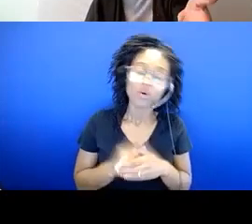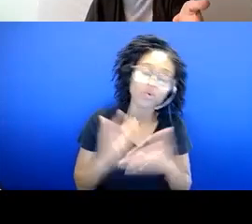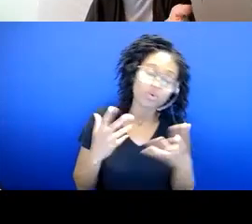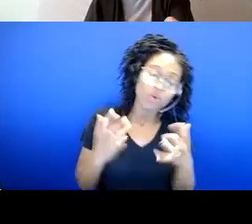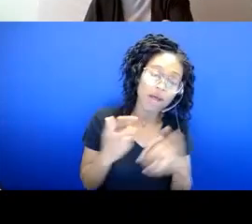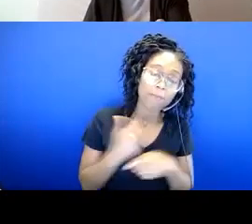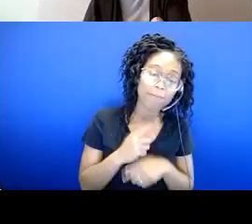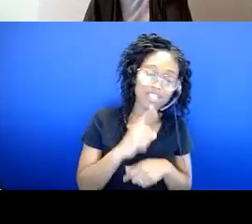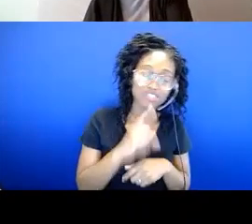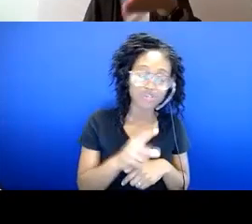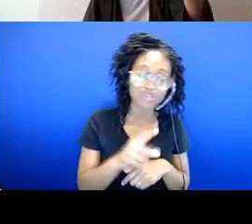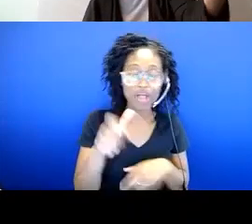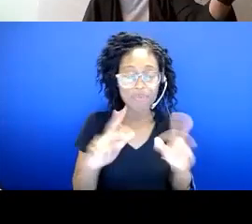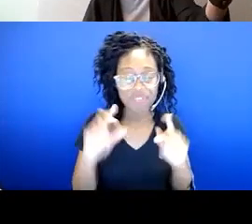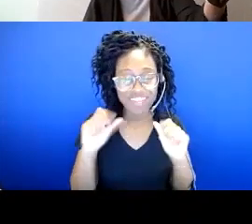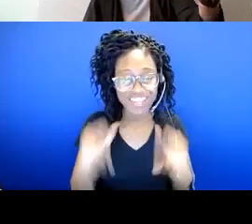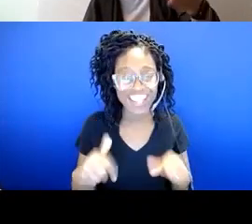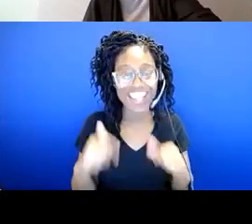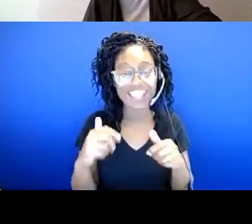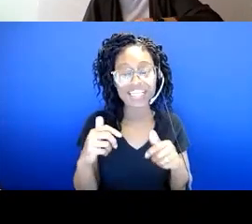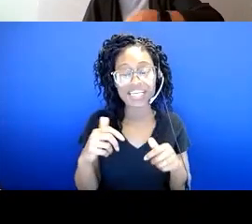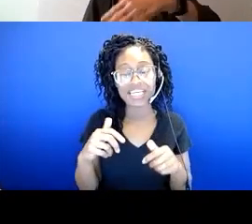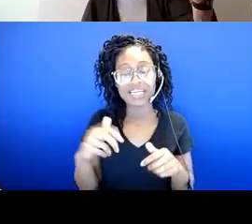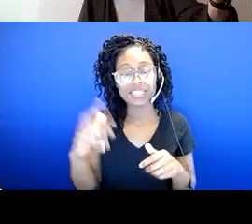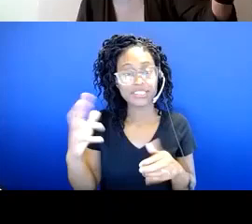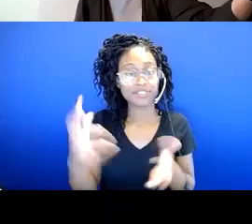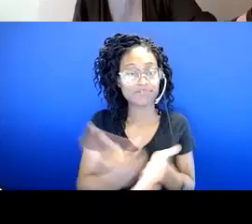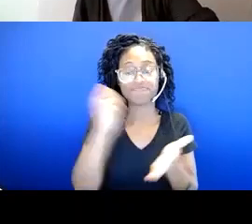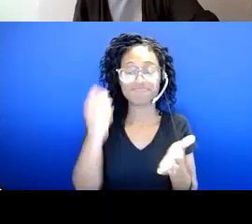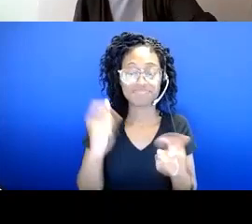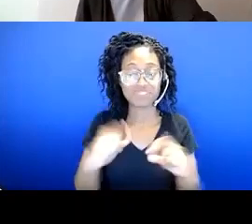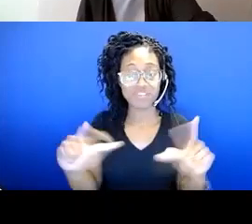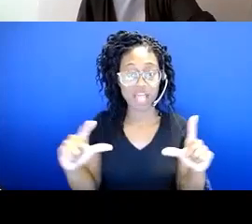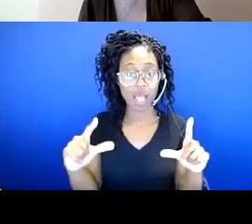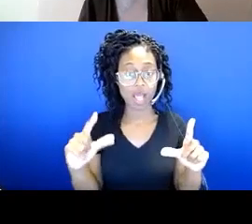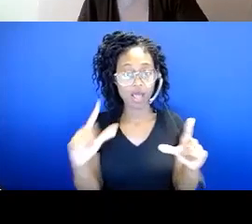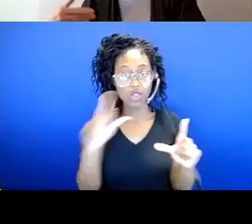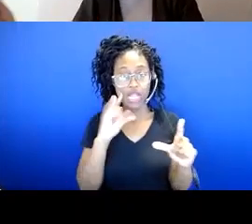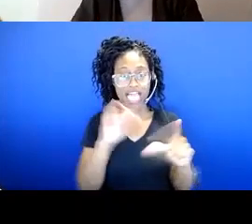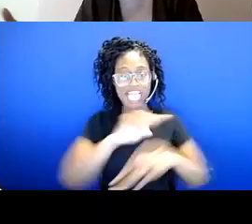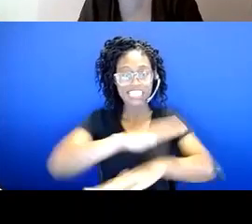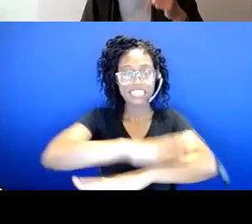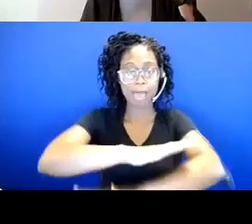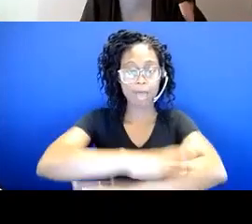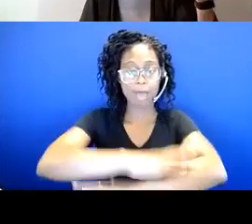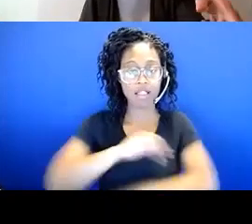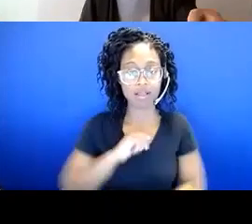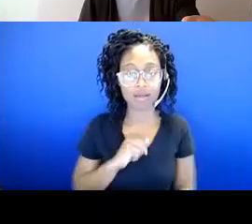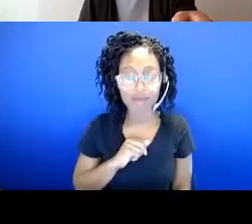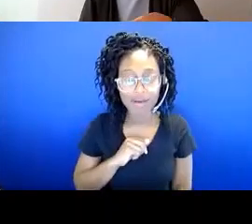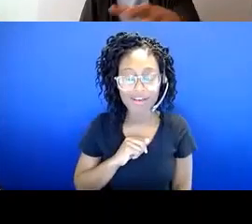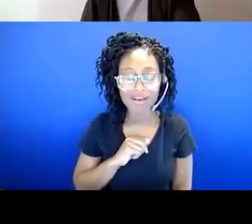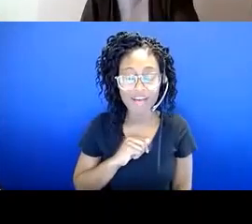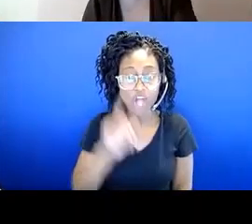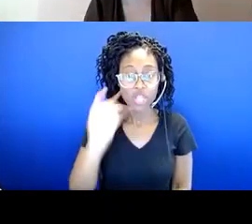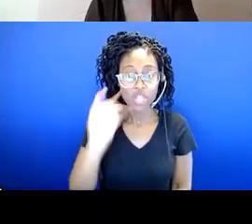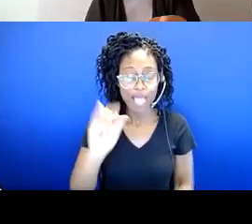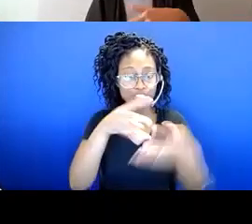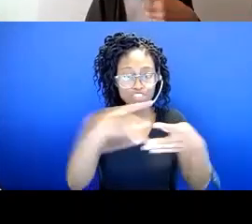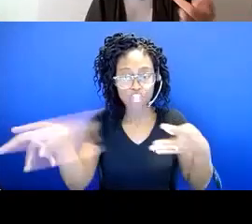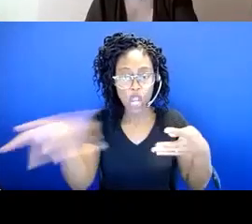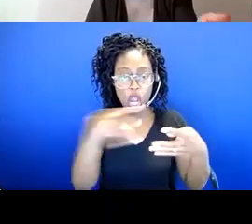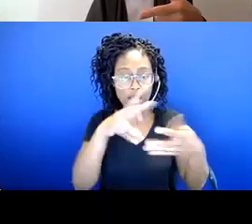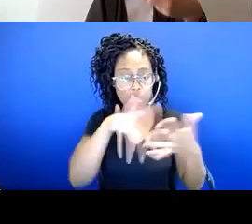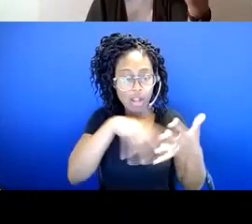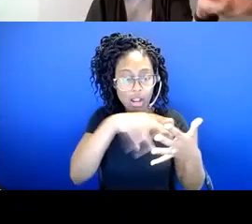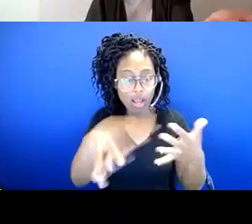be able to actually grab the screen and say, this is like a table or a chart, or I'd like you to see these pictures because